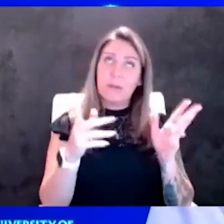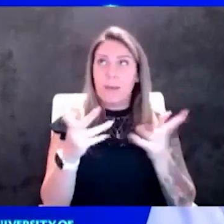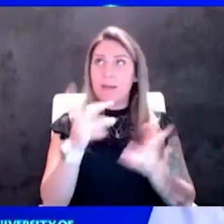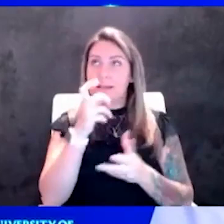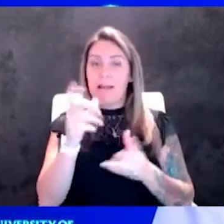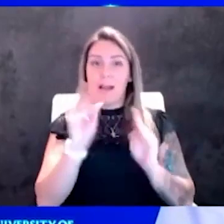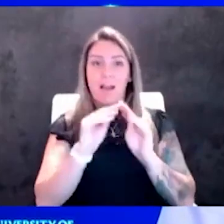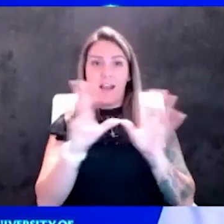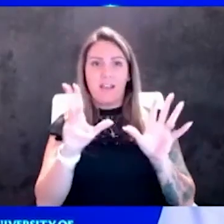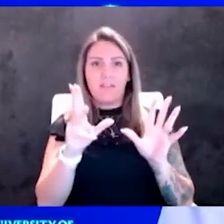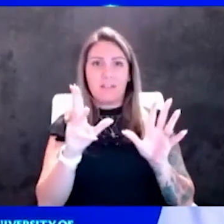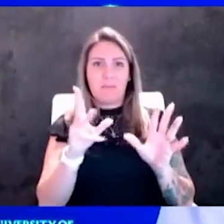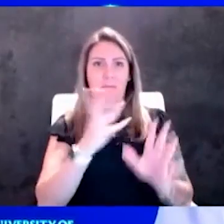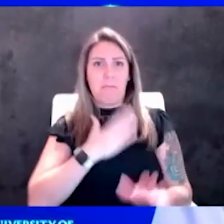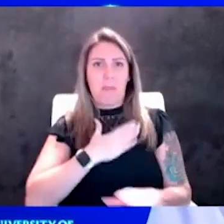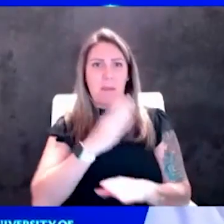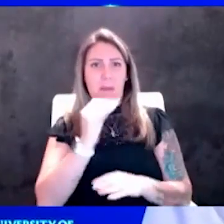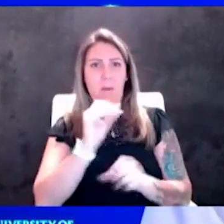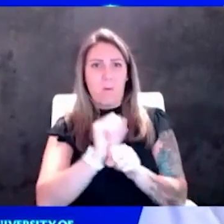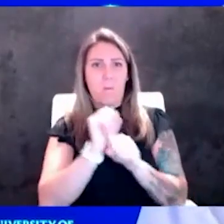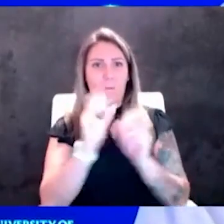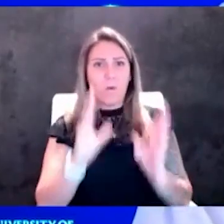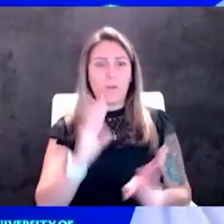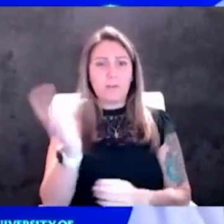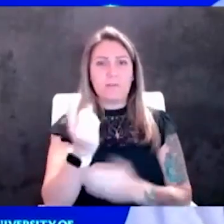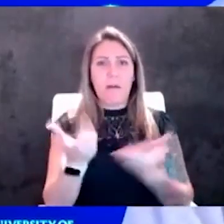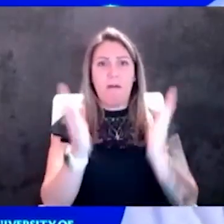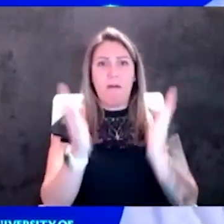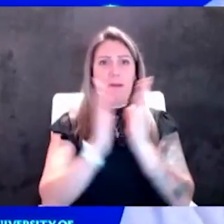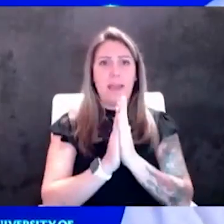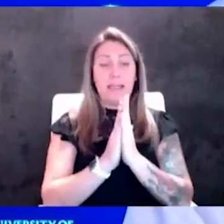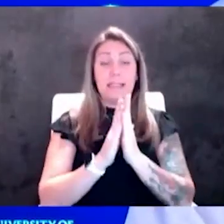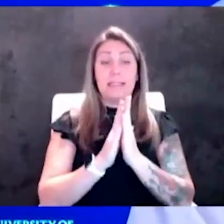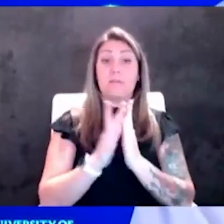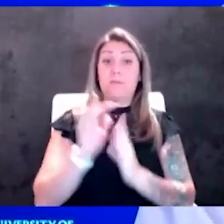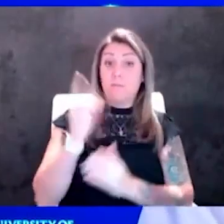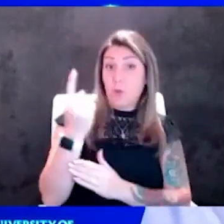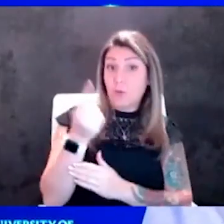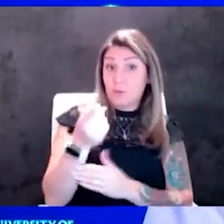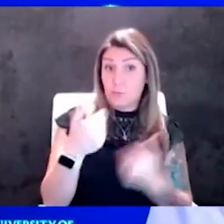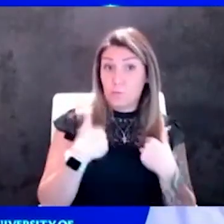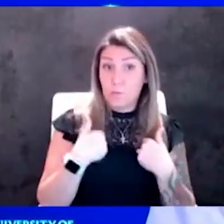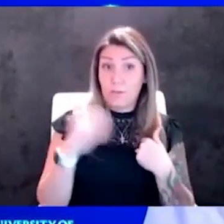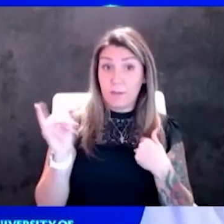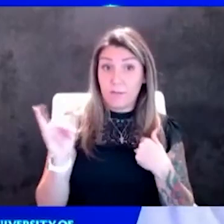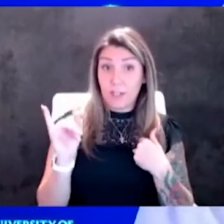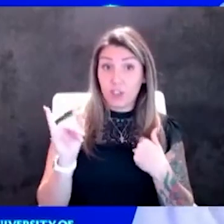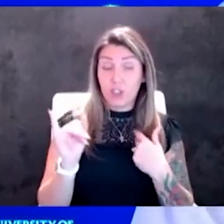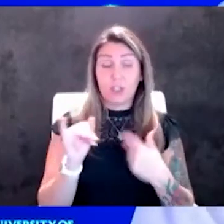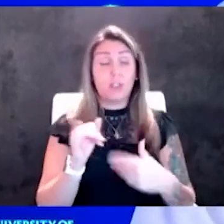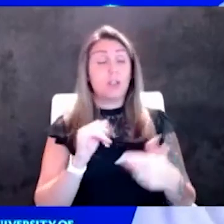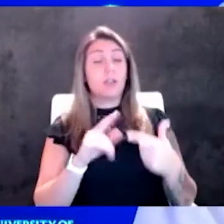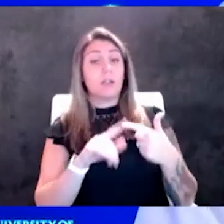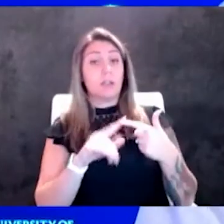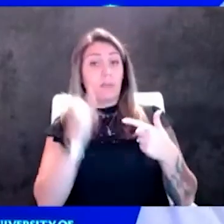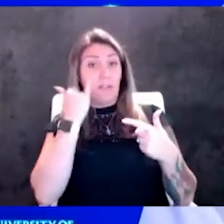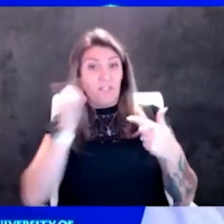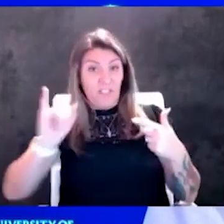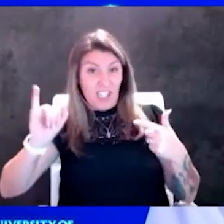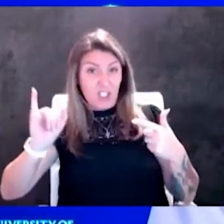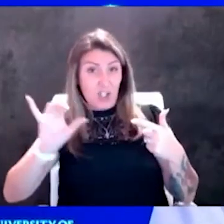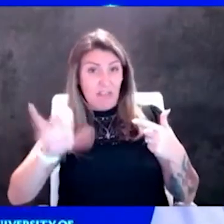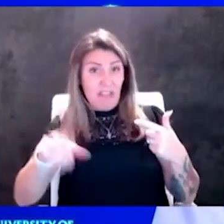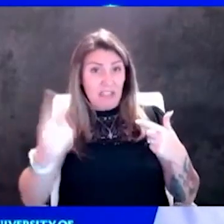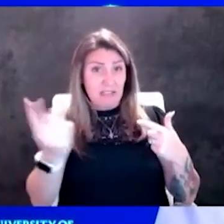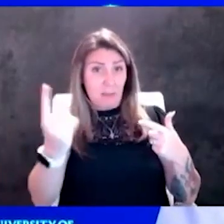colleagues always ask when we're consulted is, number one, do you have an infection? And number two, if this is an infection, is this something that can be treated